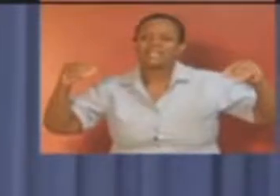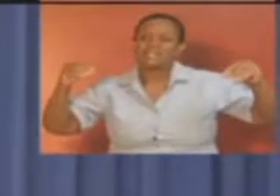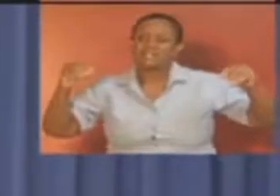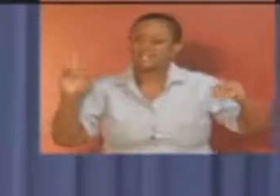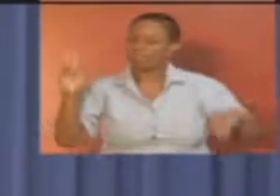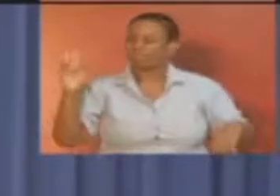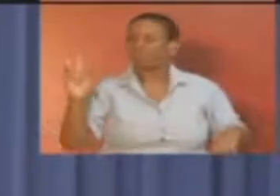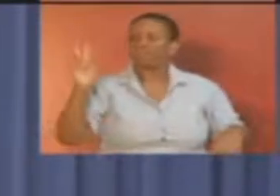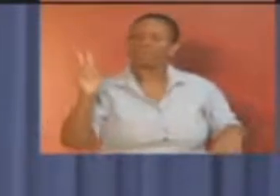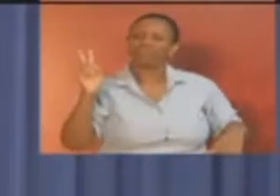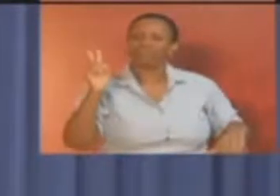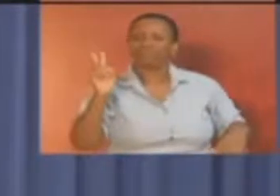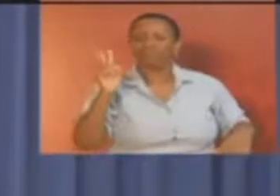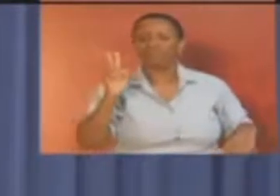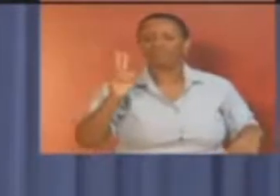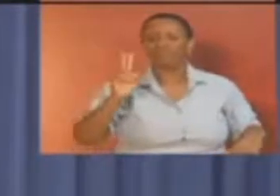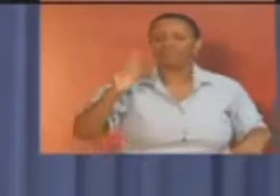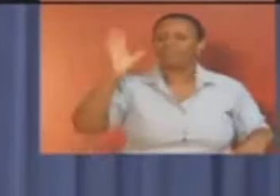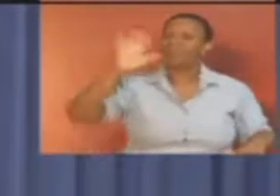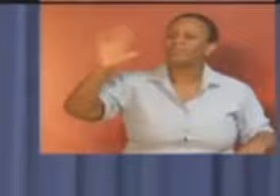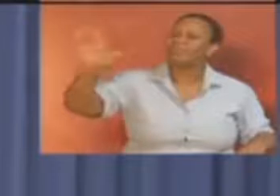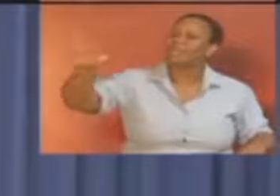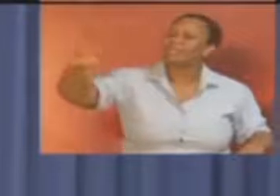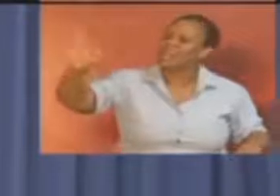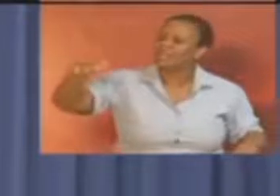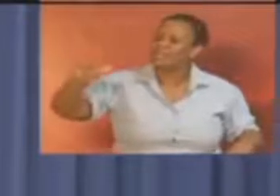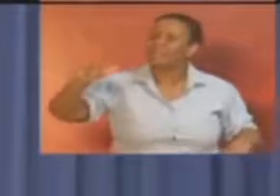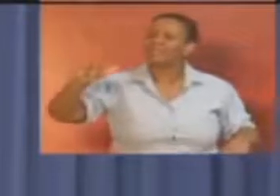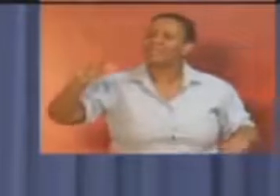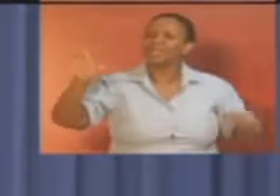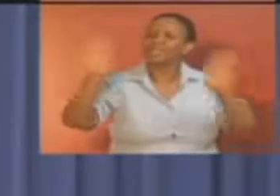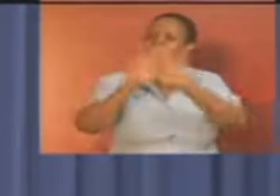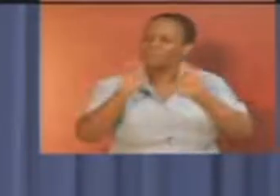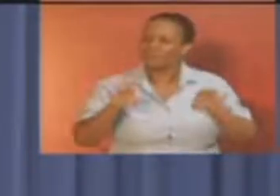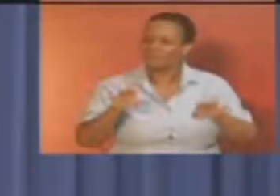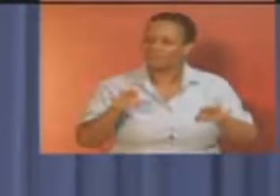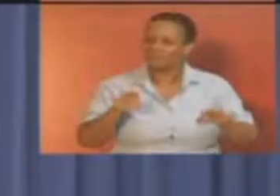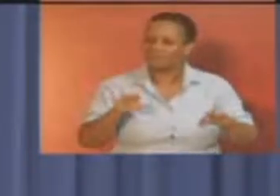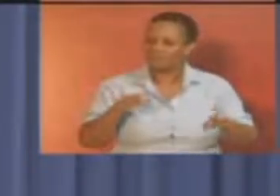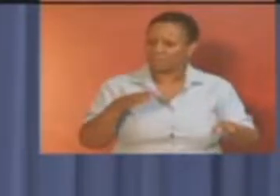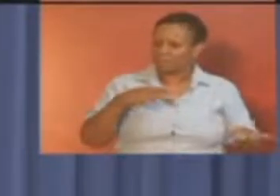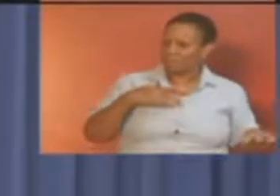told that the mall is closed. And they asked why.